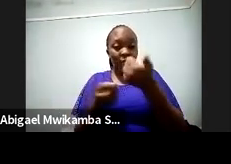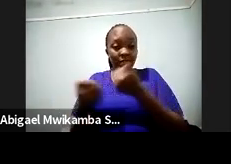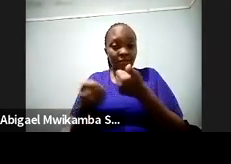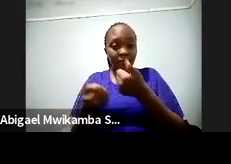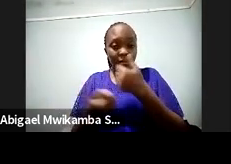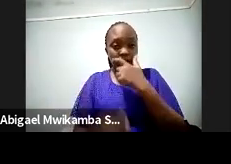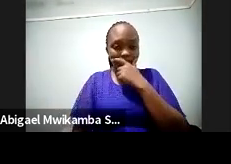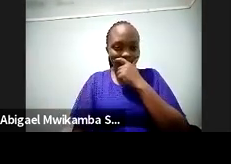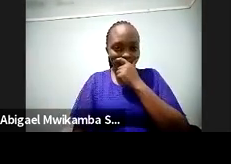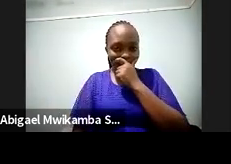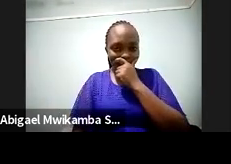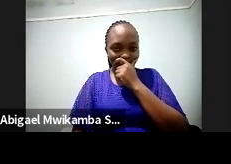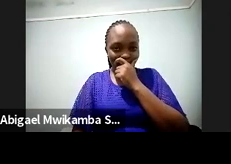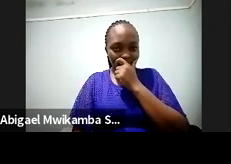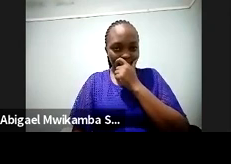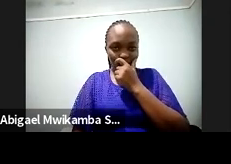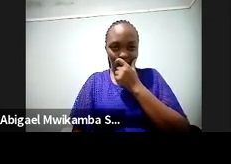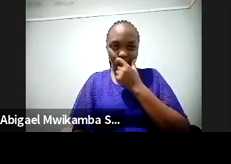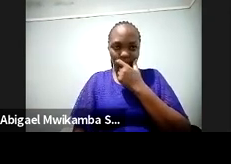Will you manage when Ikuni has failed?